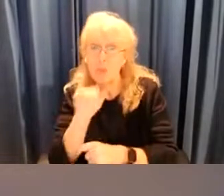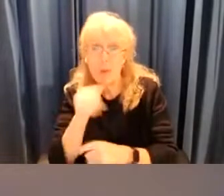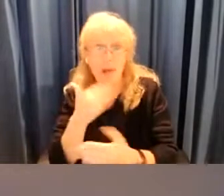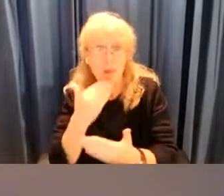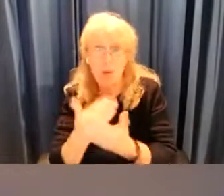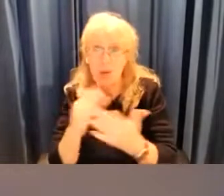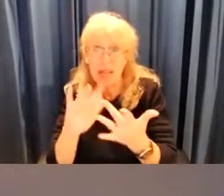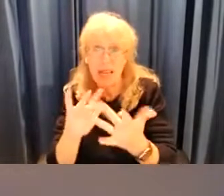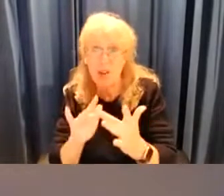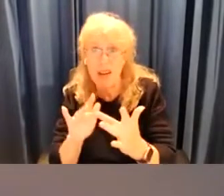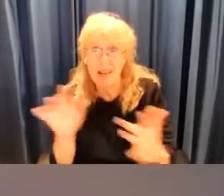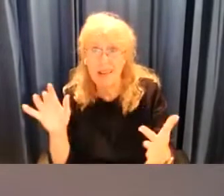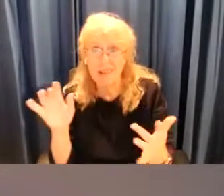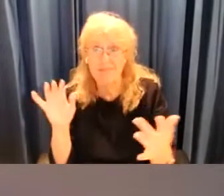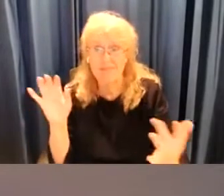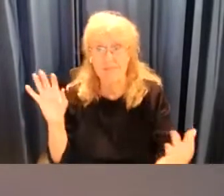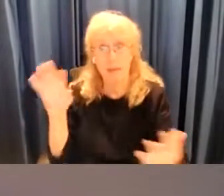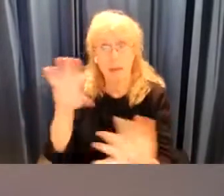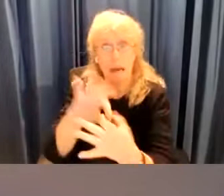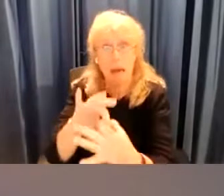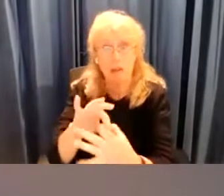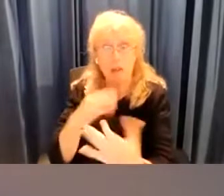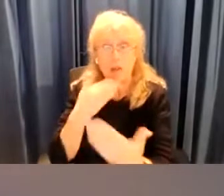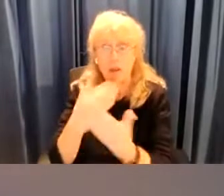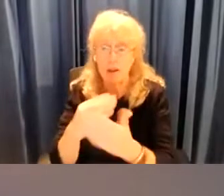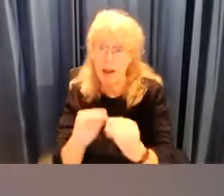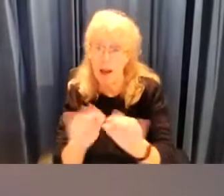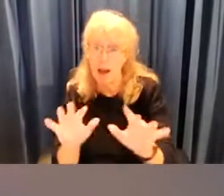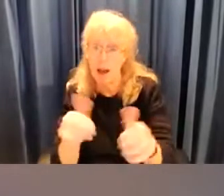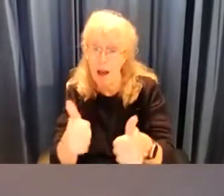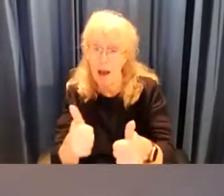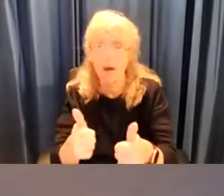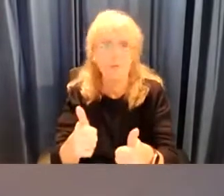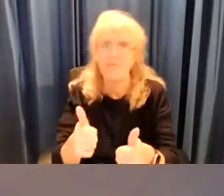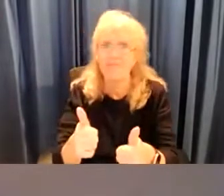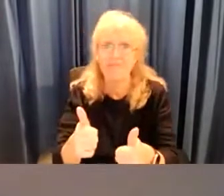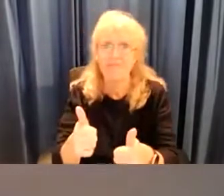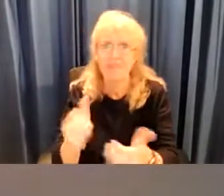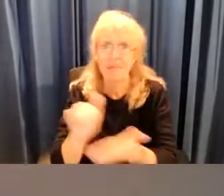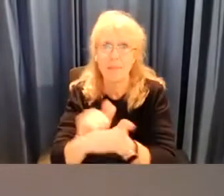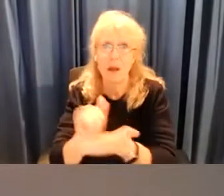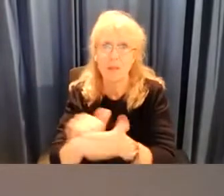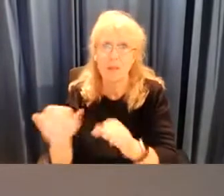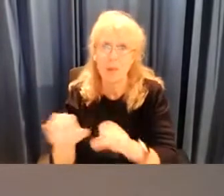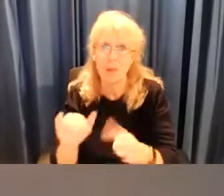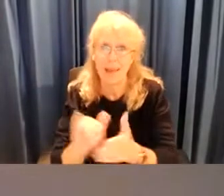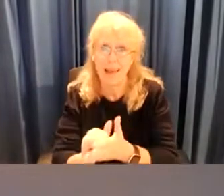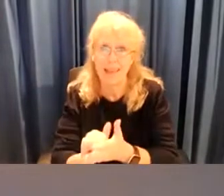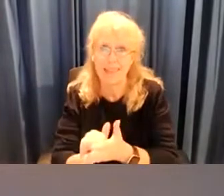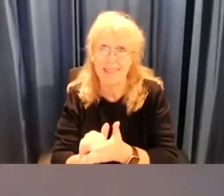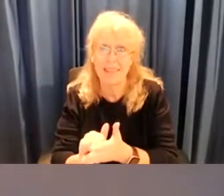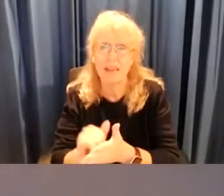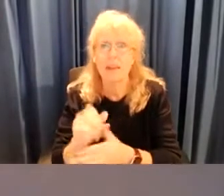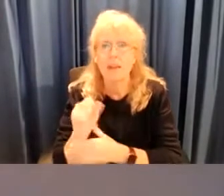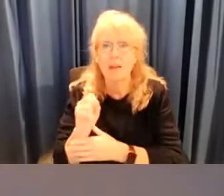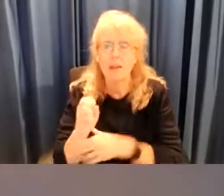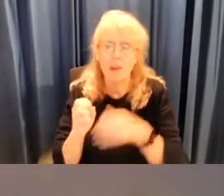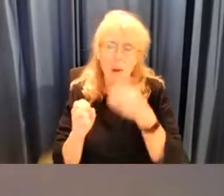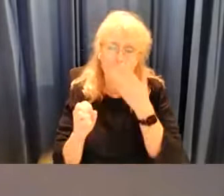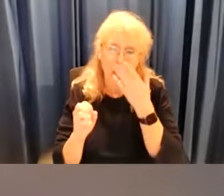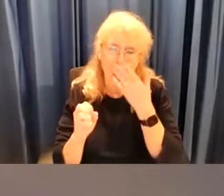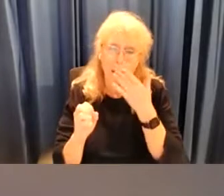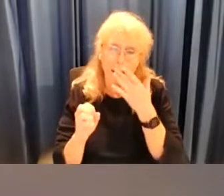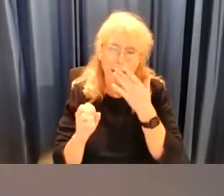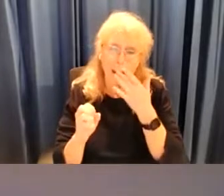connection, you're not going to be able to do that. And so bringing the kids in and finding an